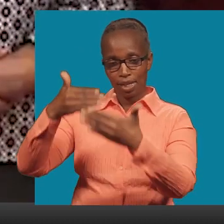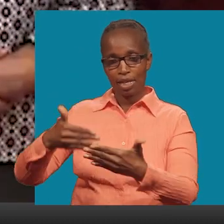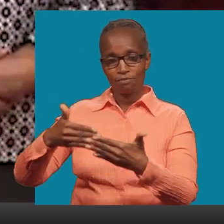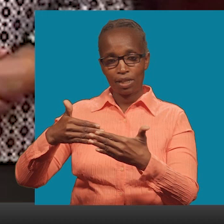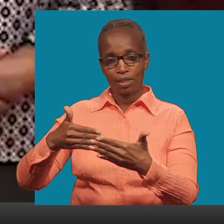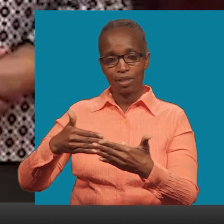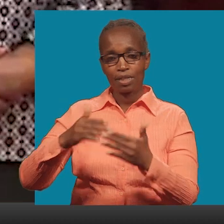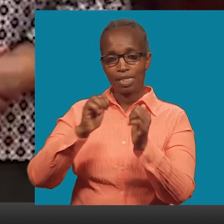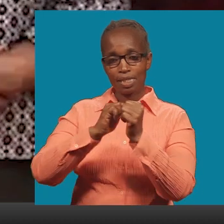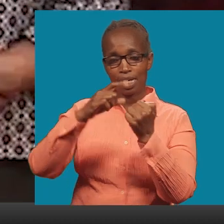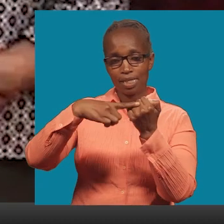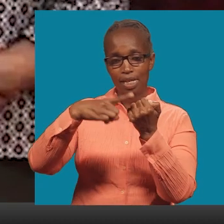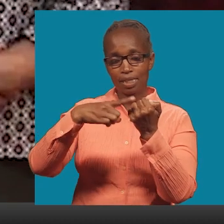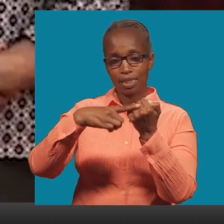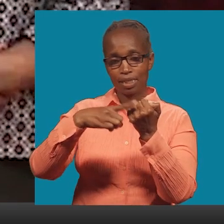shilling